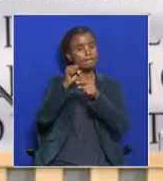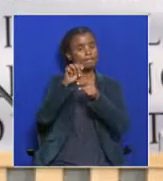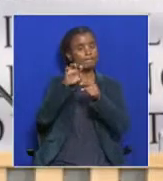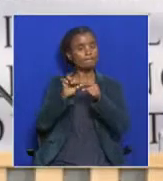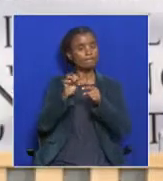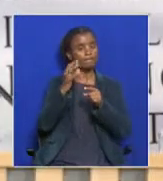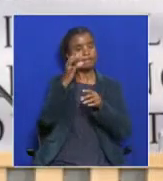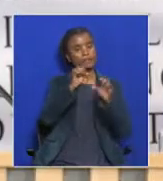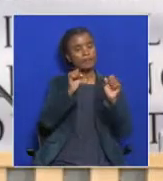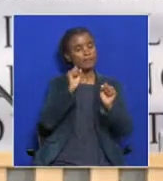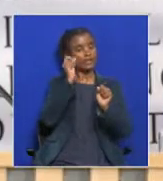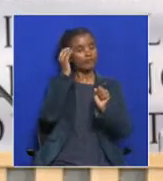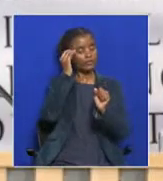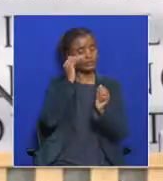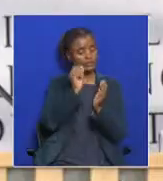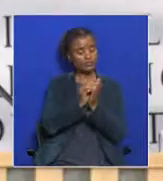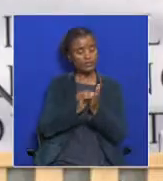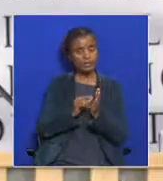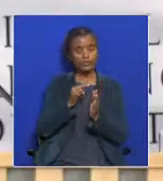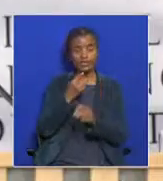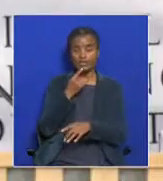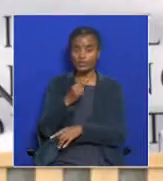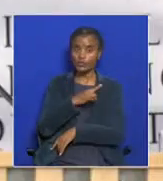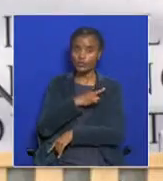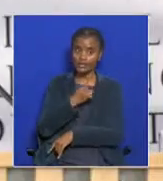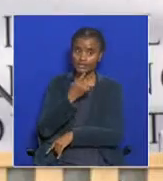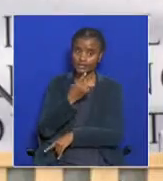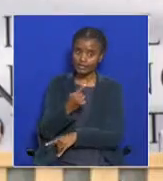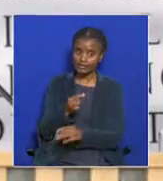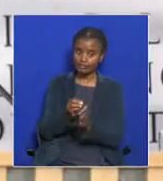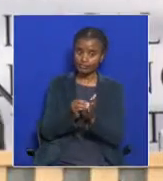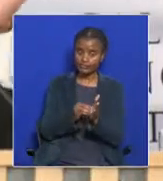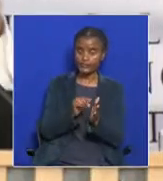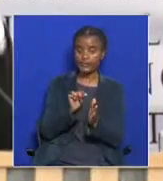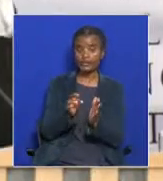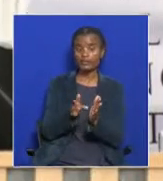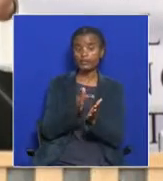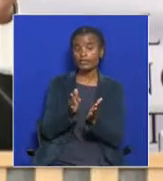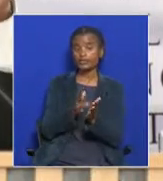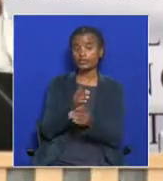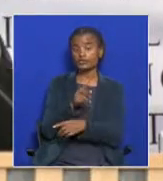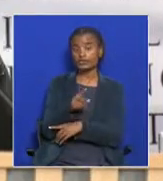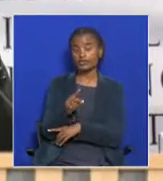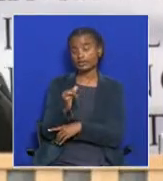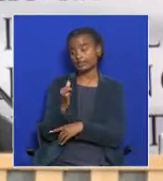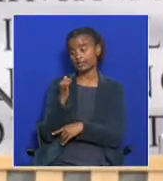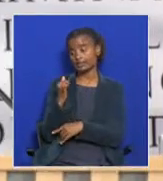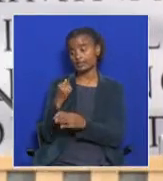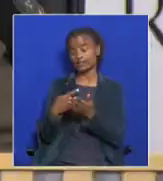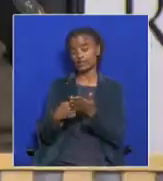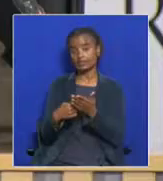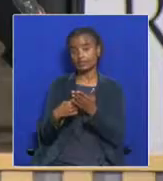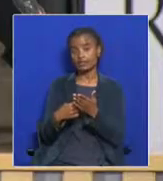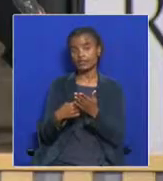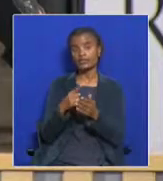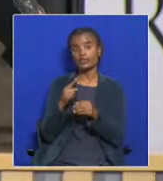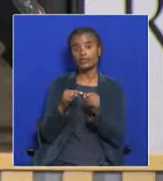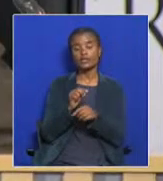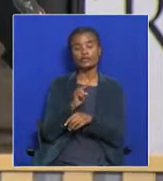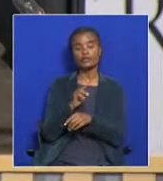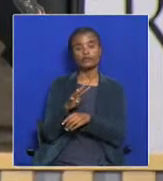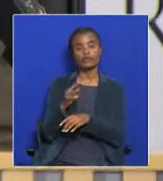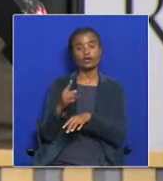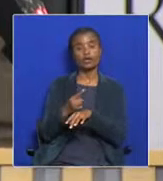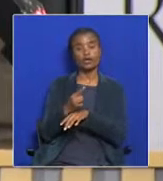it's manufactured as well. Let's page through it. Yesterday we discussed 24-hour inspection by your senior that you have at your